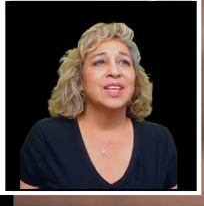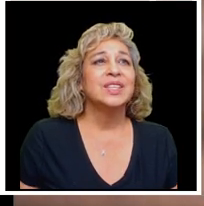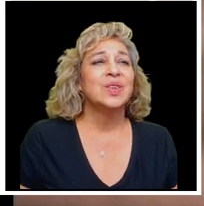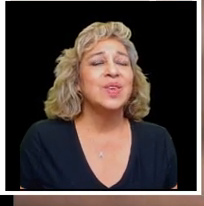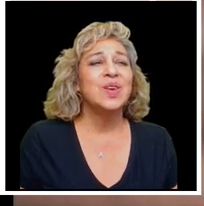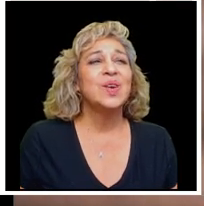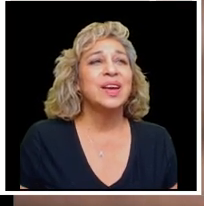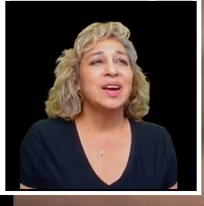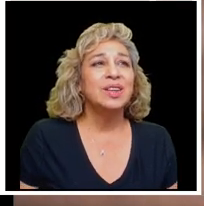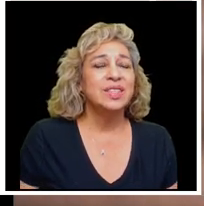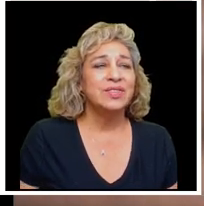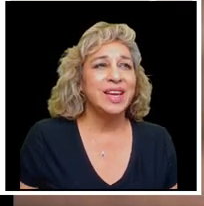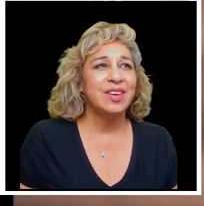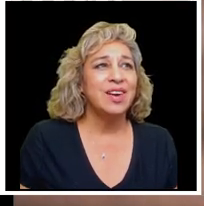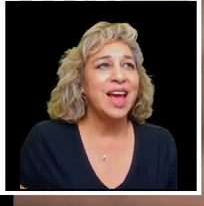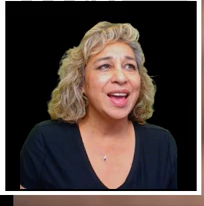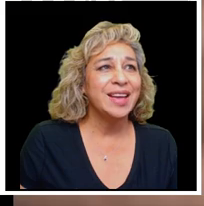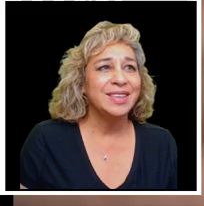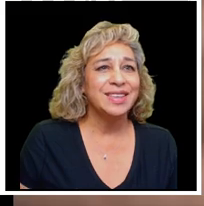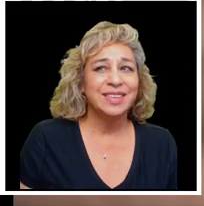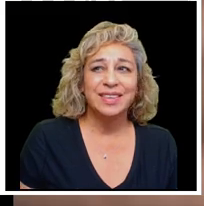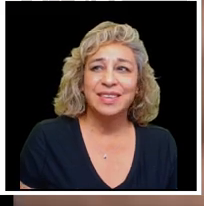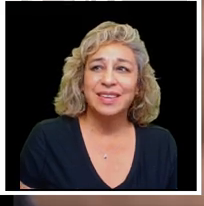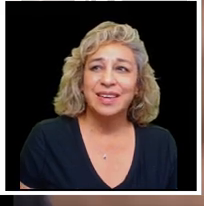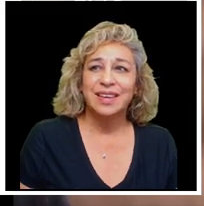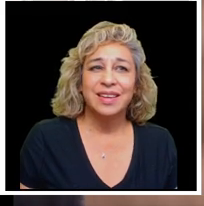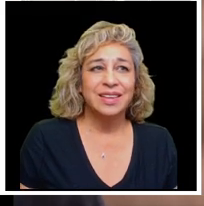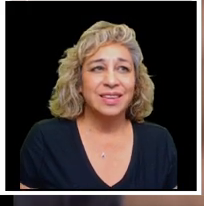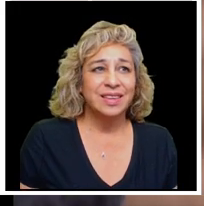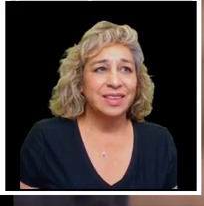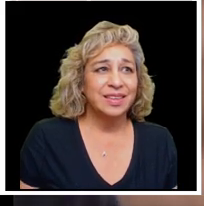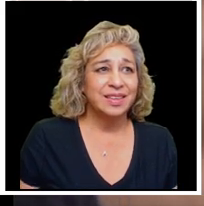so you can cultivate your land